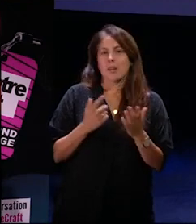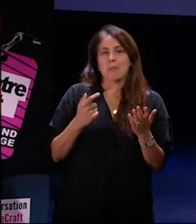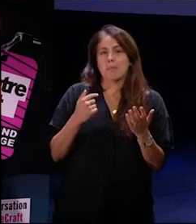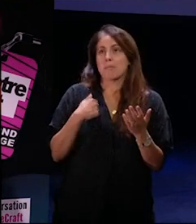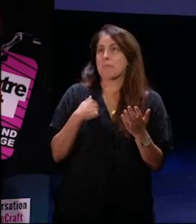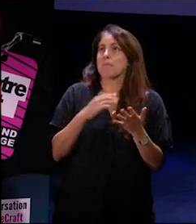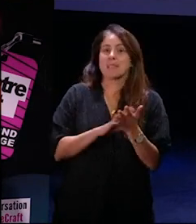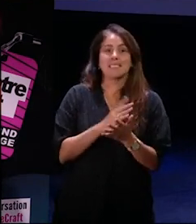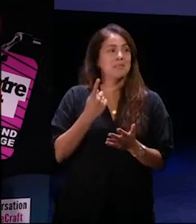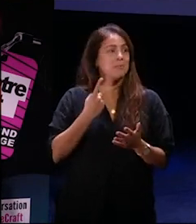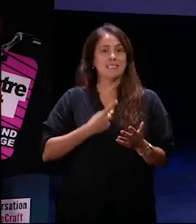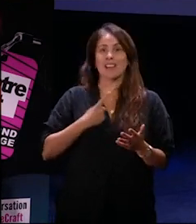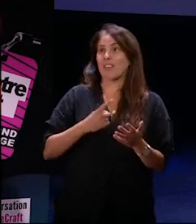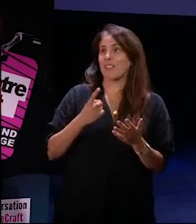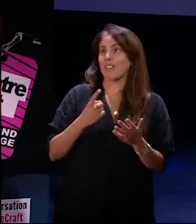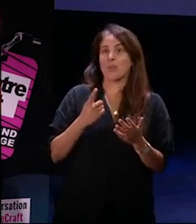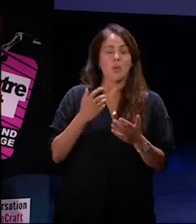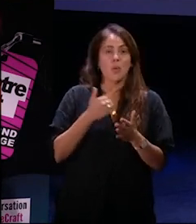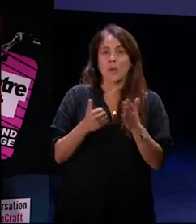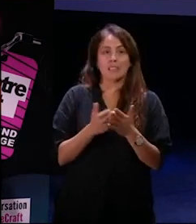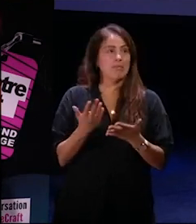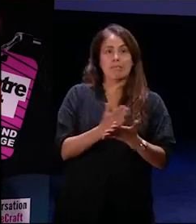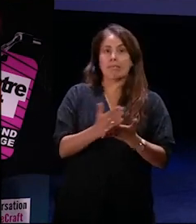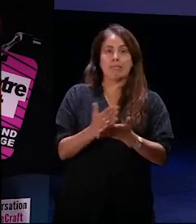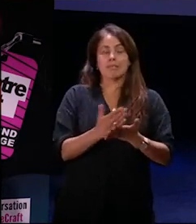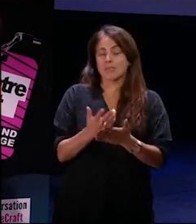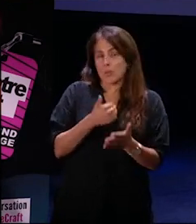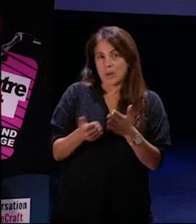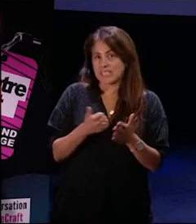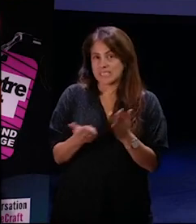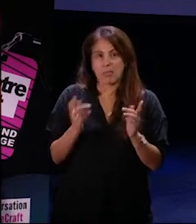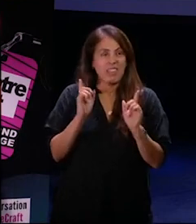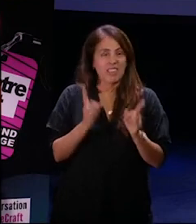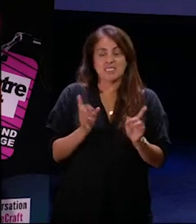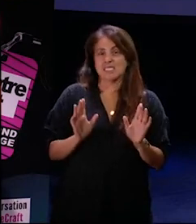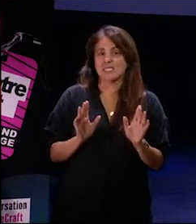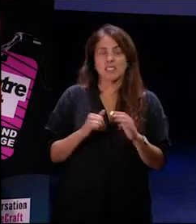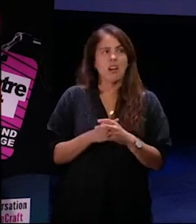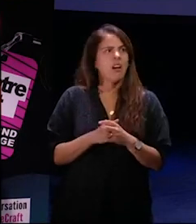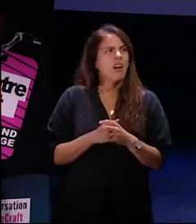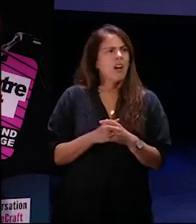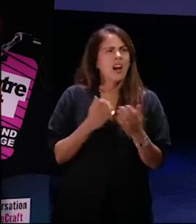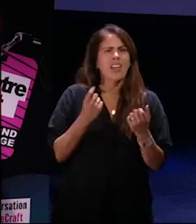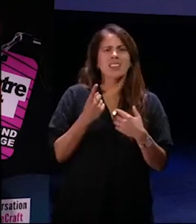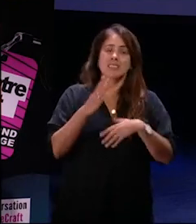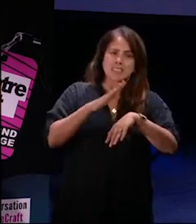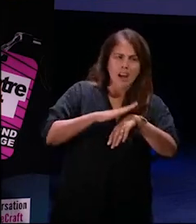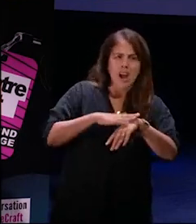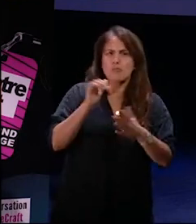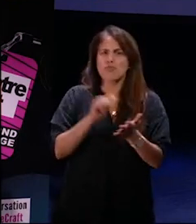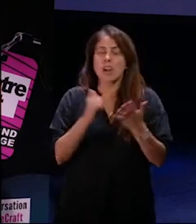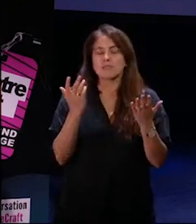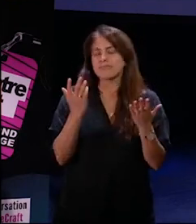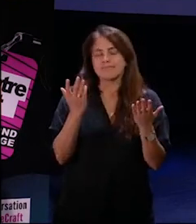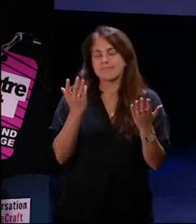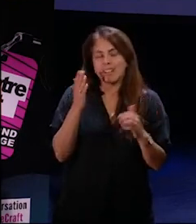precarious, so I've never known otherwise. But I would say the time is never particularly right, but